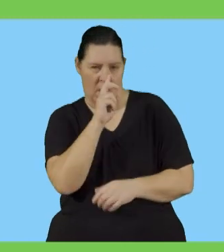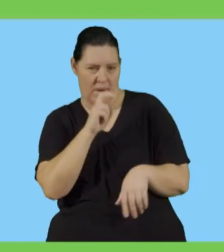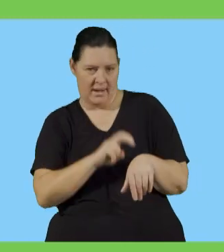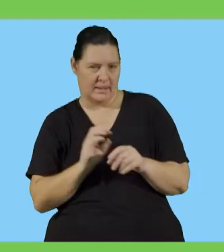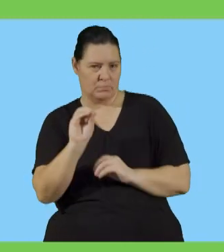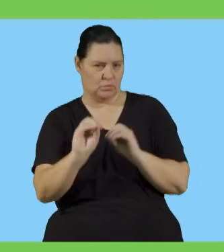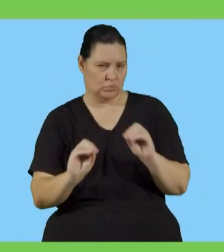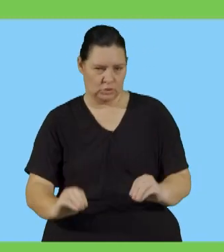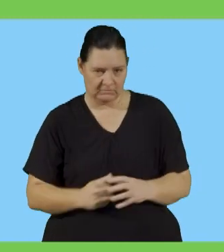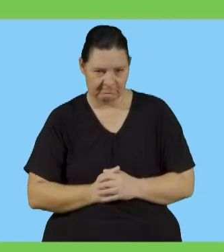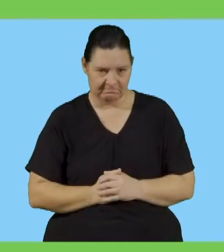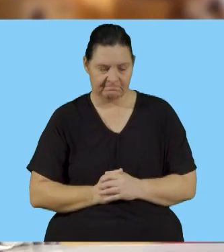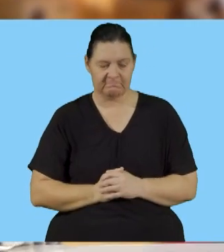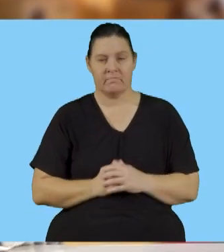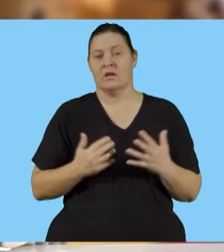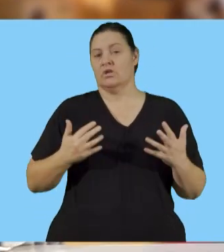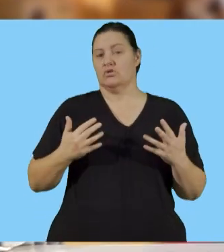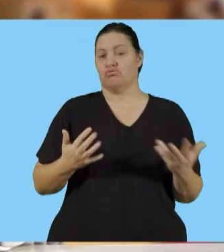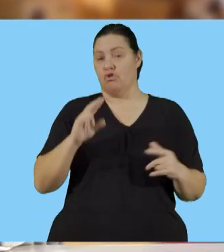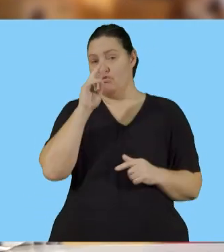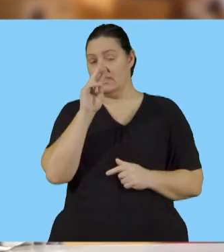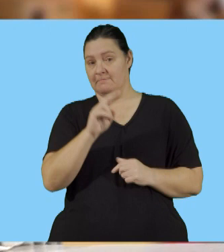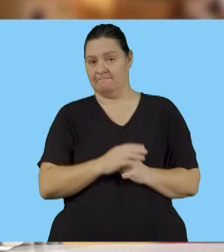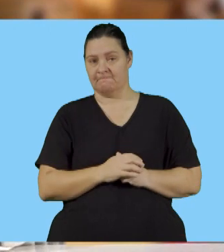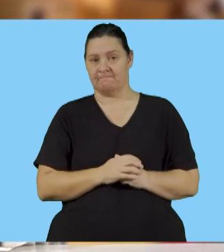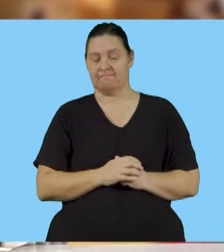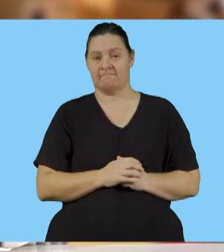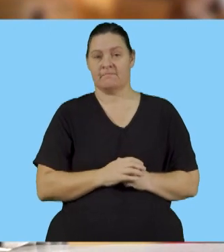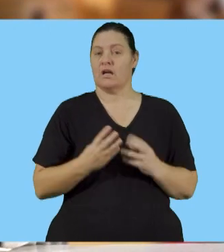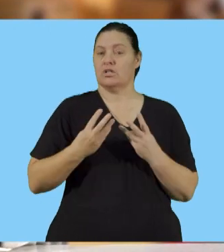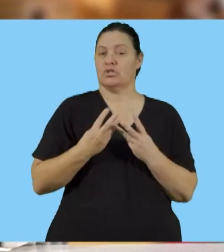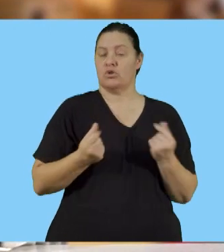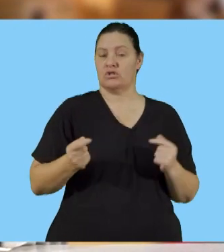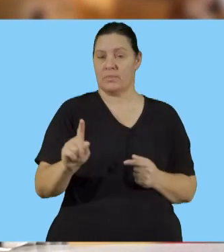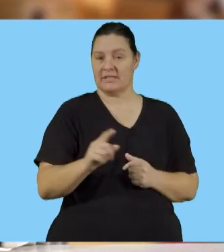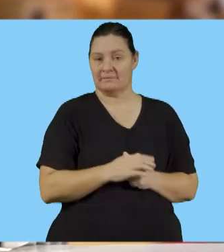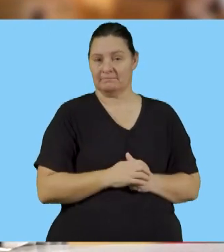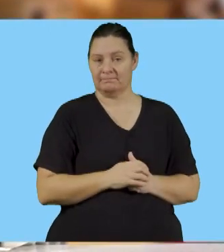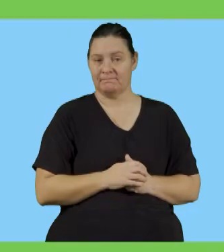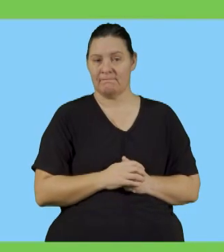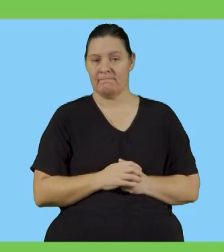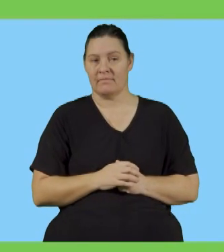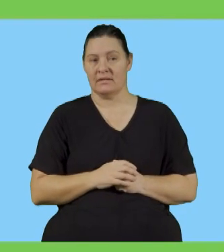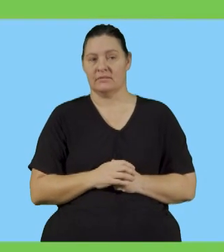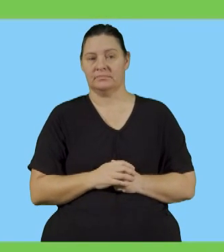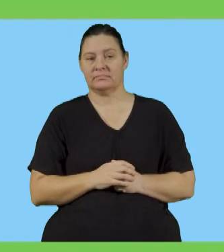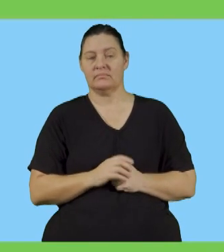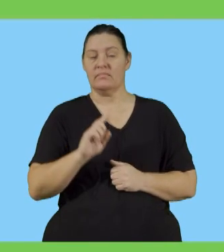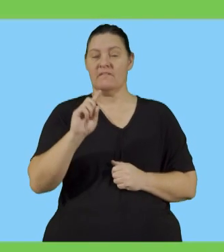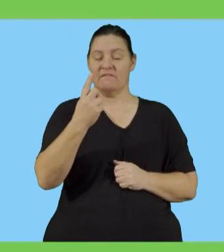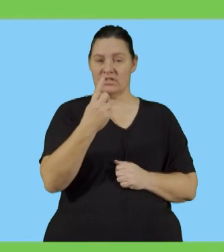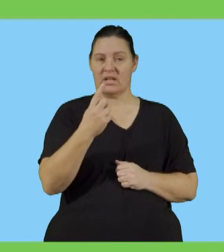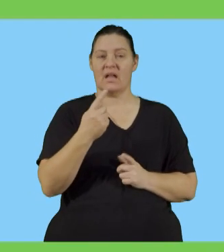put into it. Right, so let us go to the solution. The first statement, it